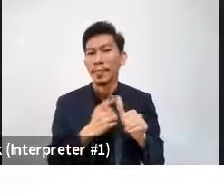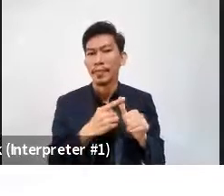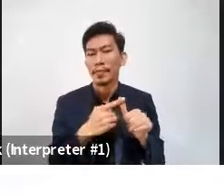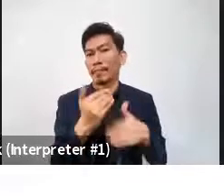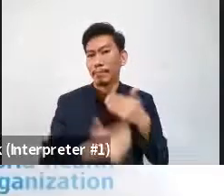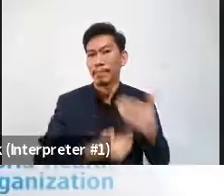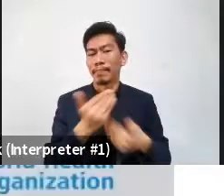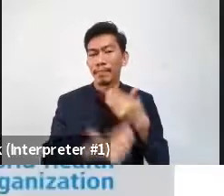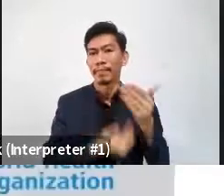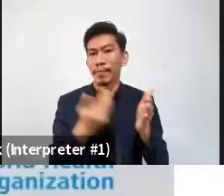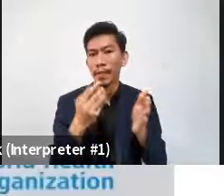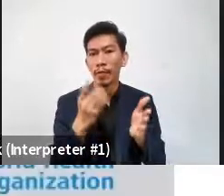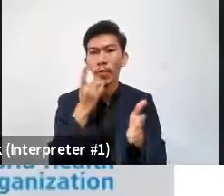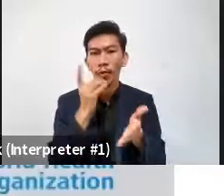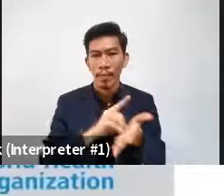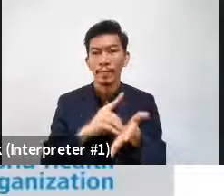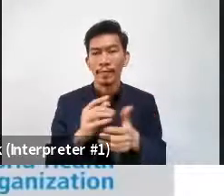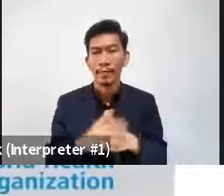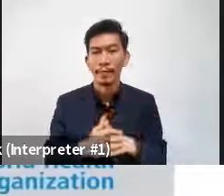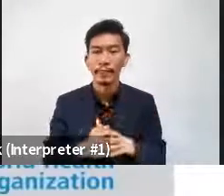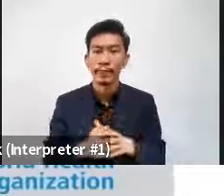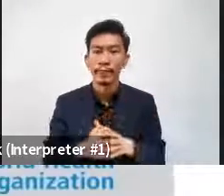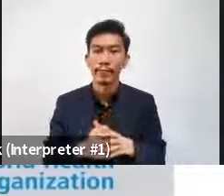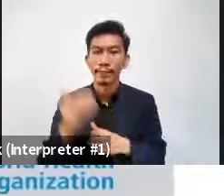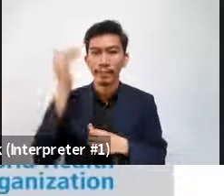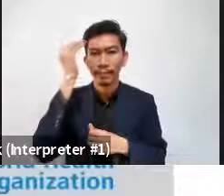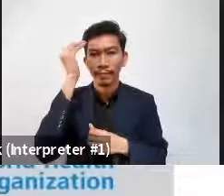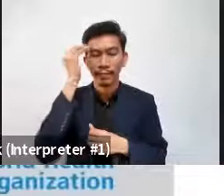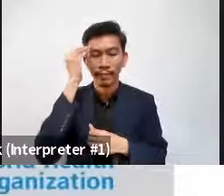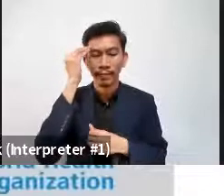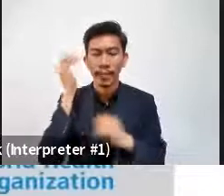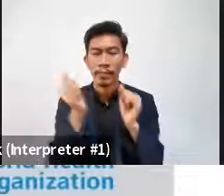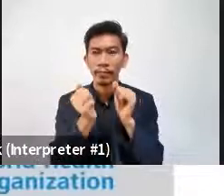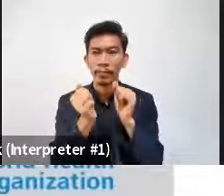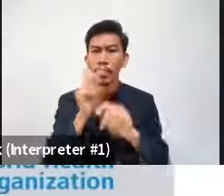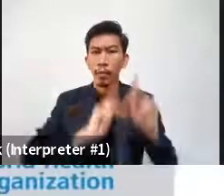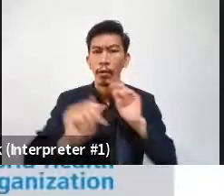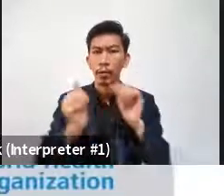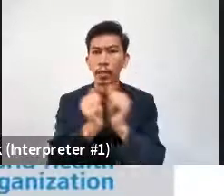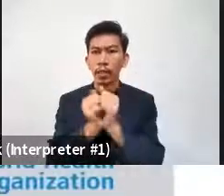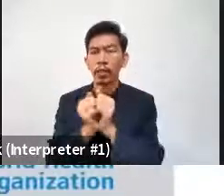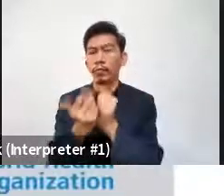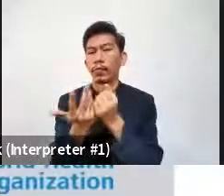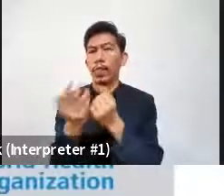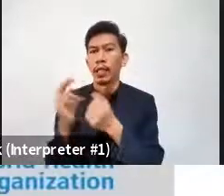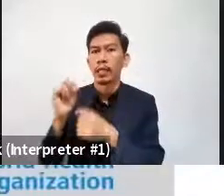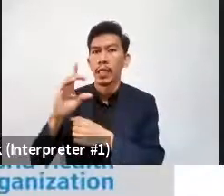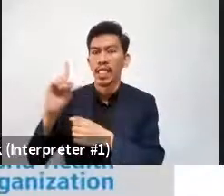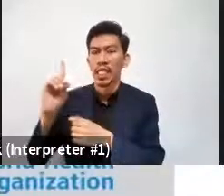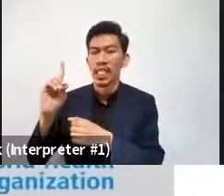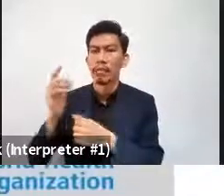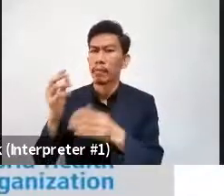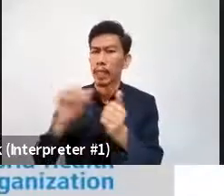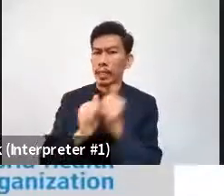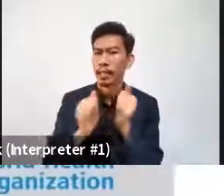So we all know that people with NCDs, the non-communicable diseases are more